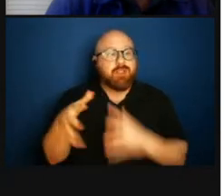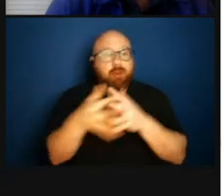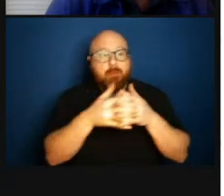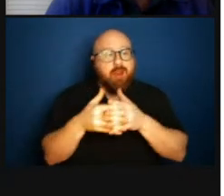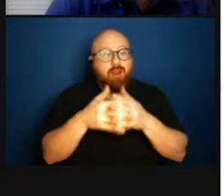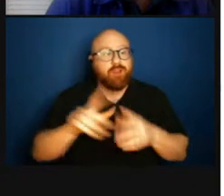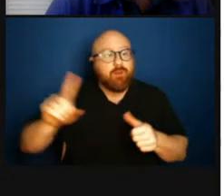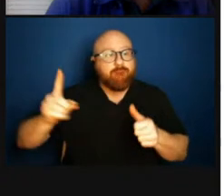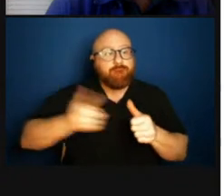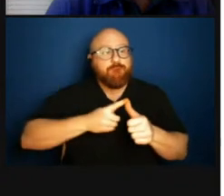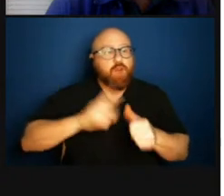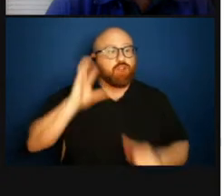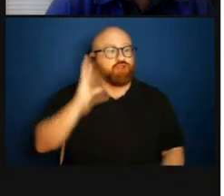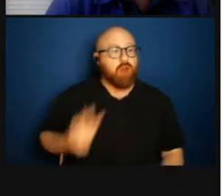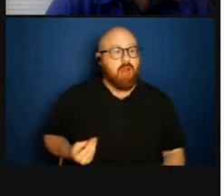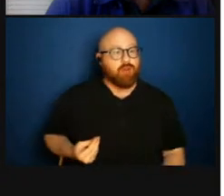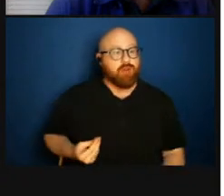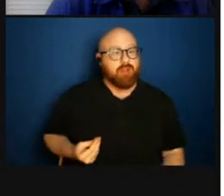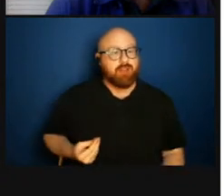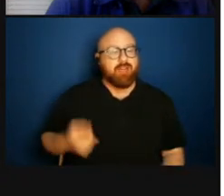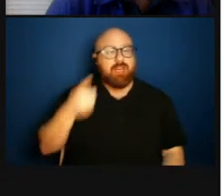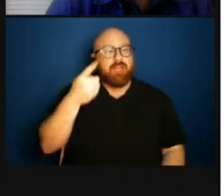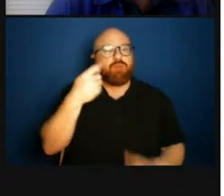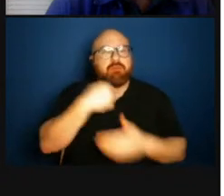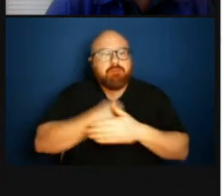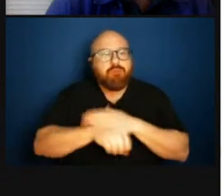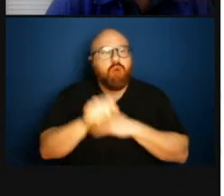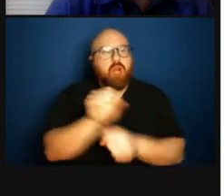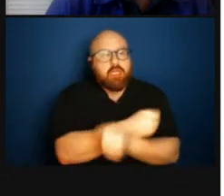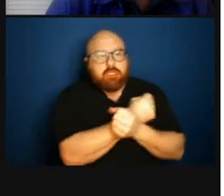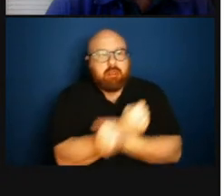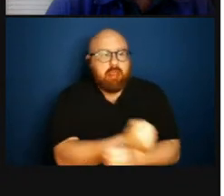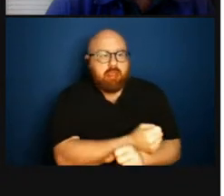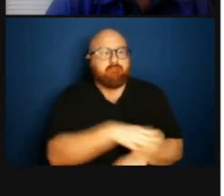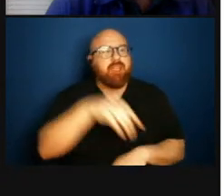born enslaved in Hancock, Maryland. Next.